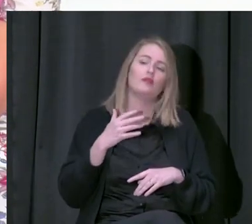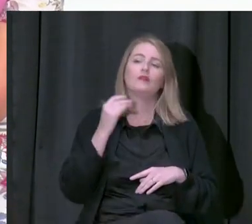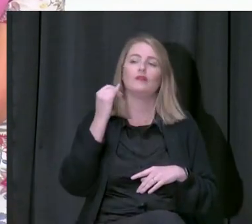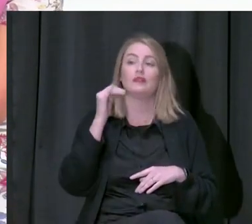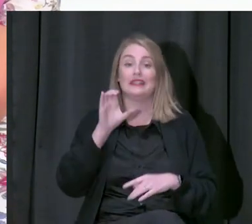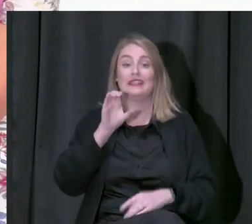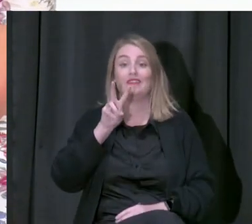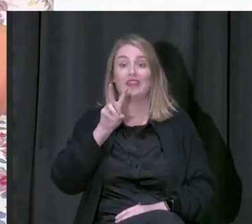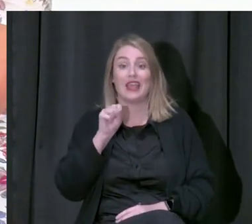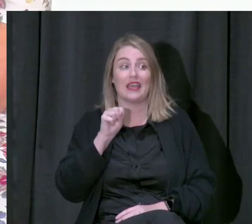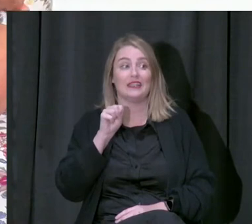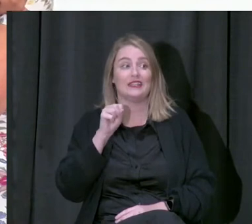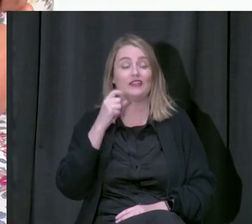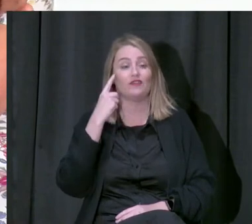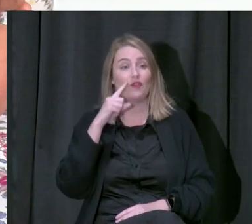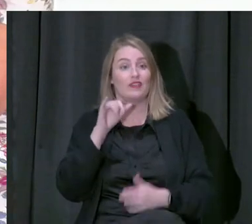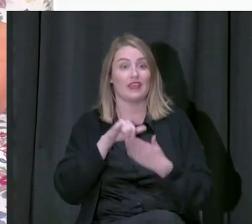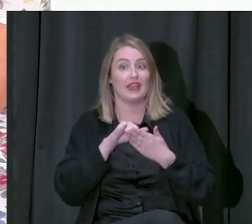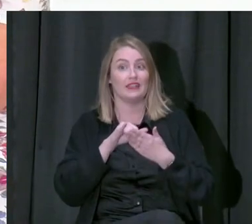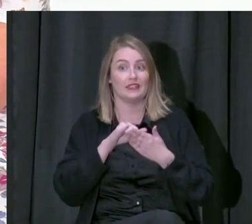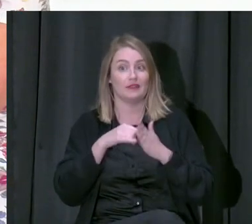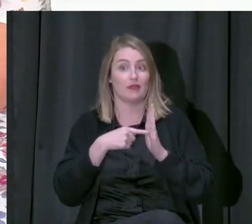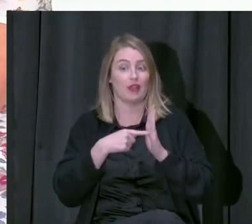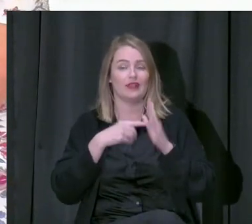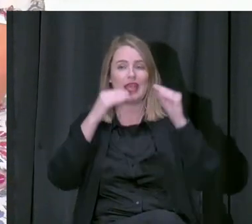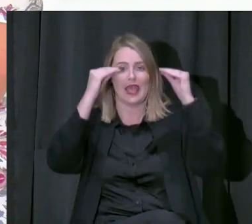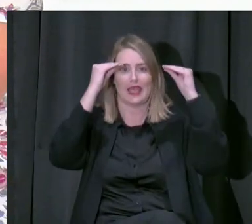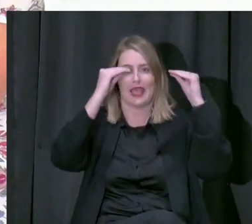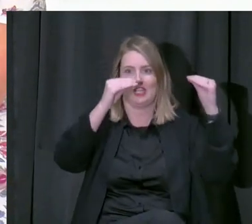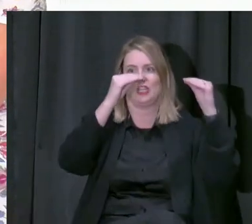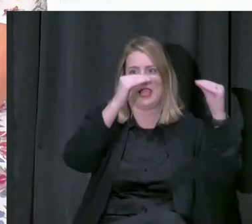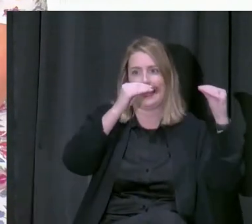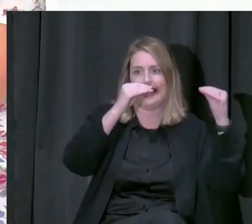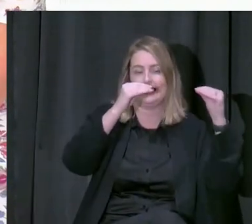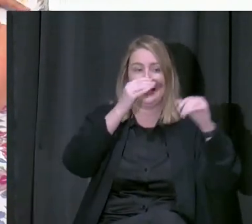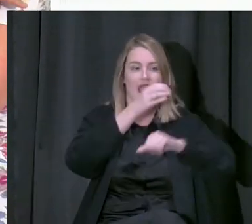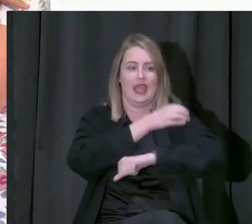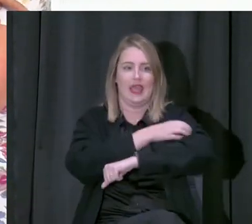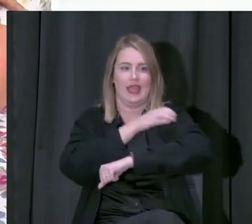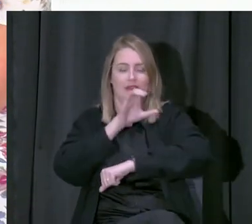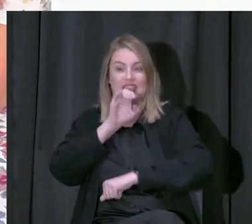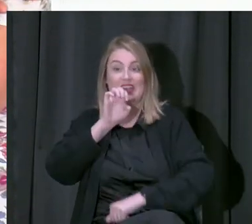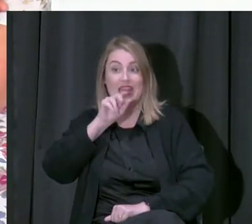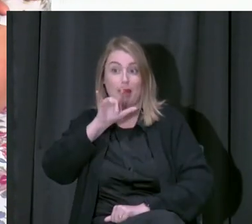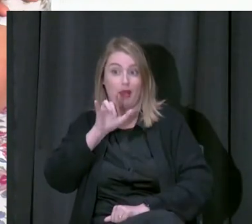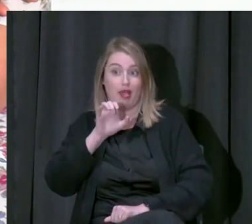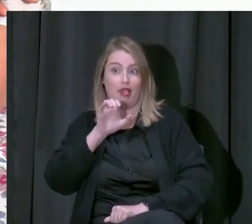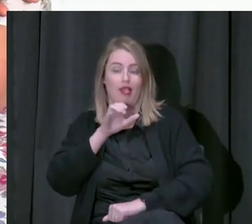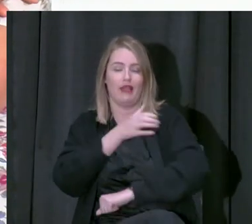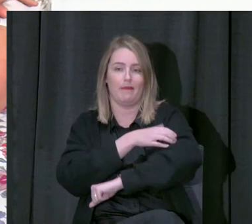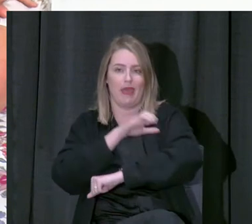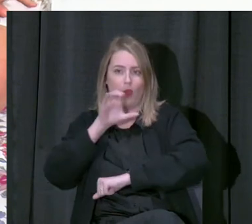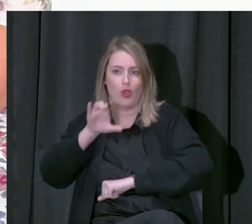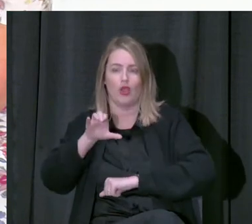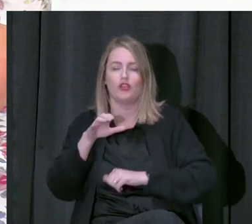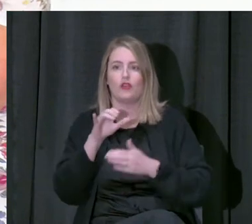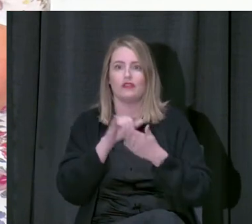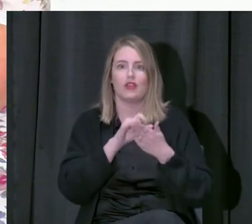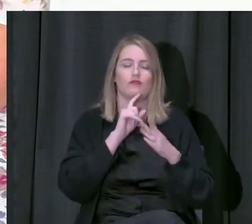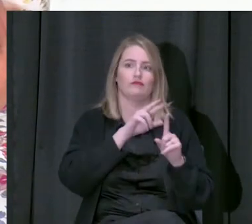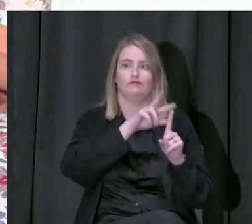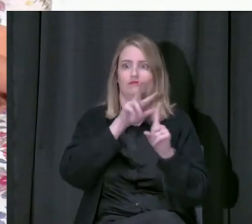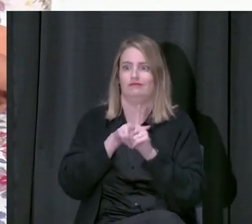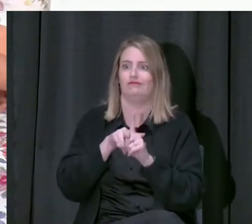the CVS motto for accessibility is educate, enable, and empower. So as far as I'm concerned, that's applicable to whether it's the